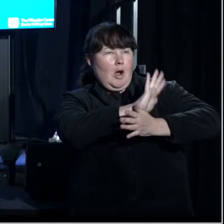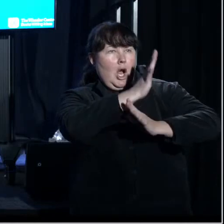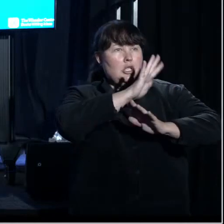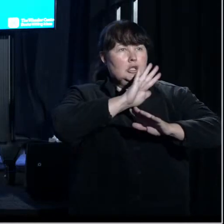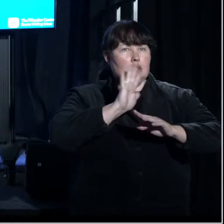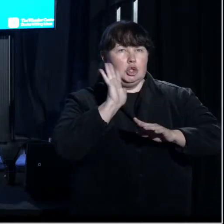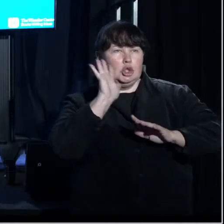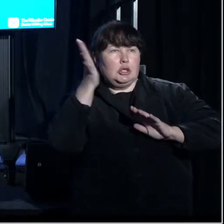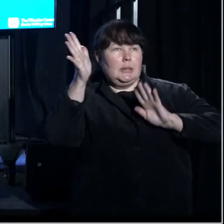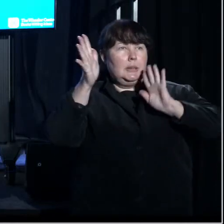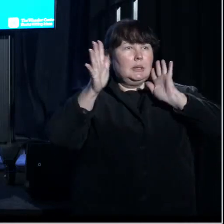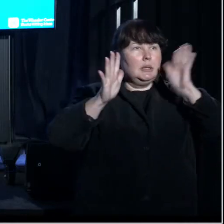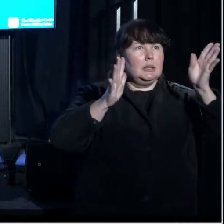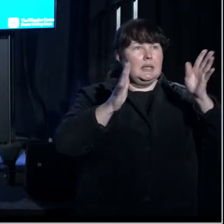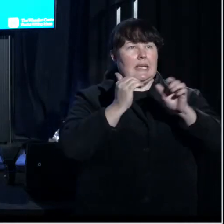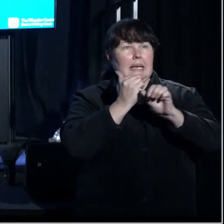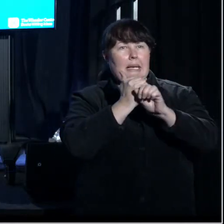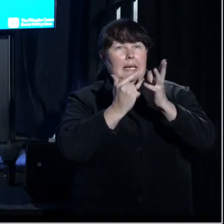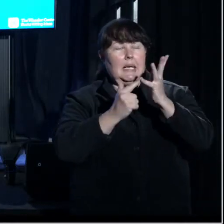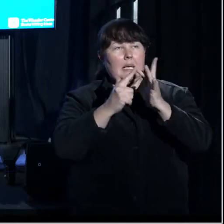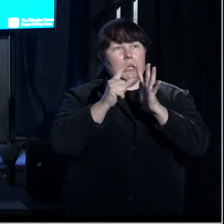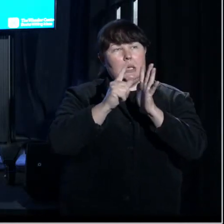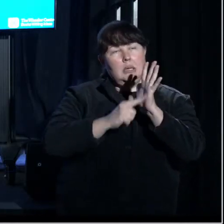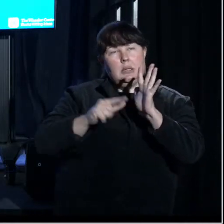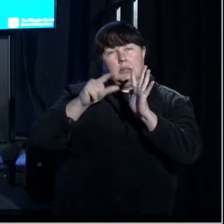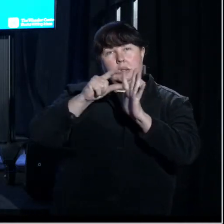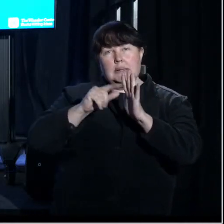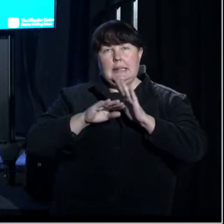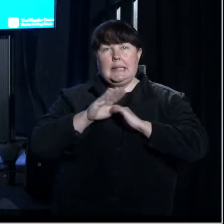repose, gilded in heat.